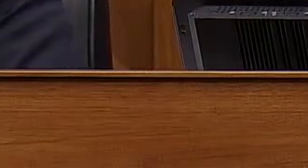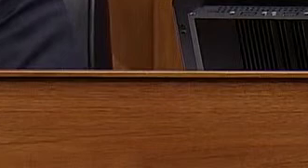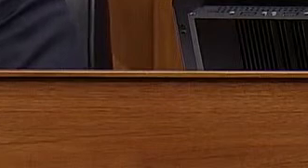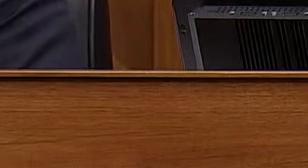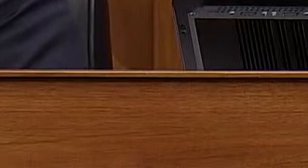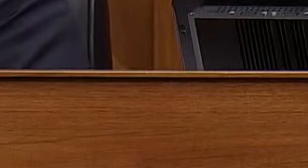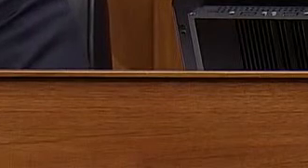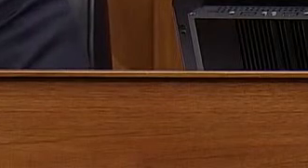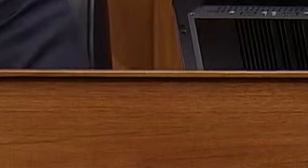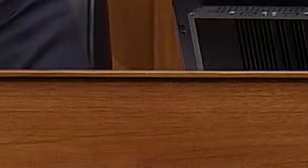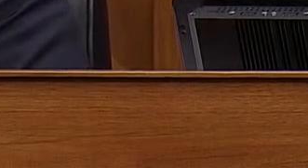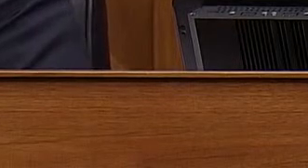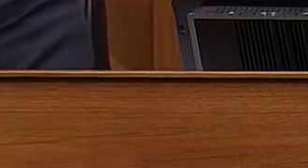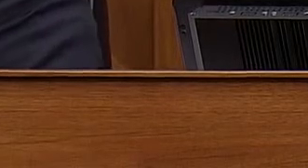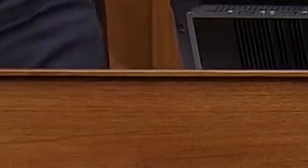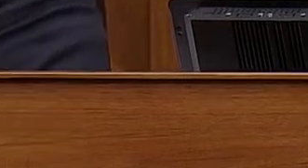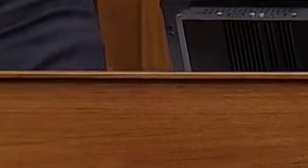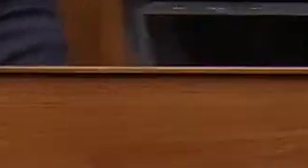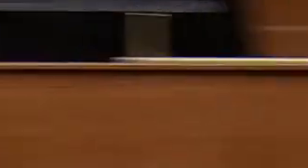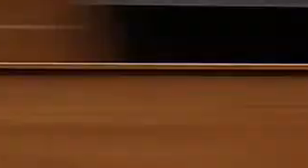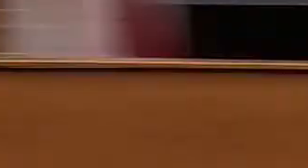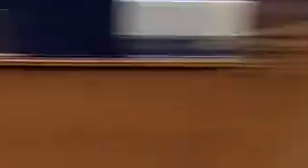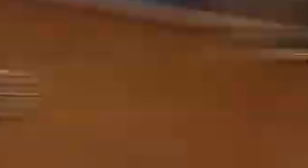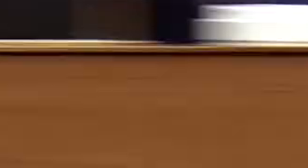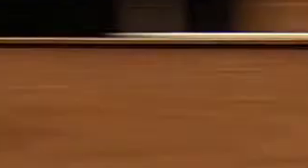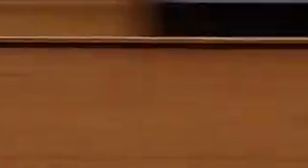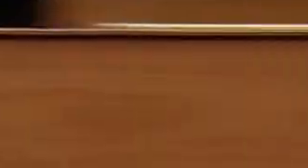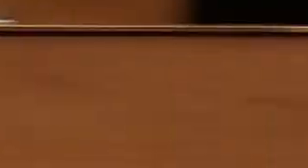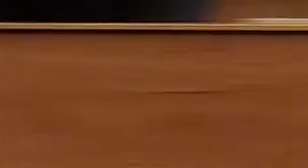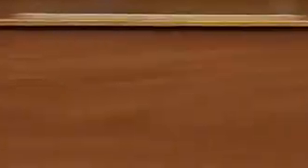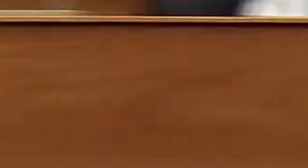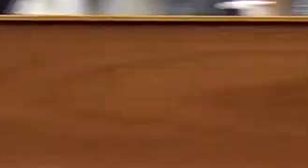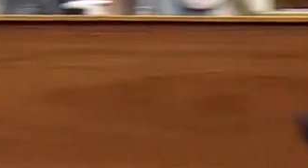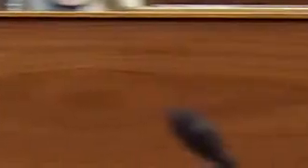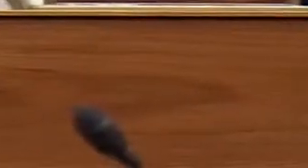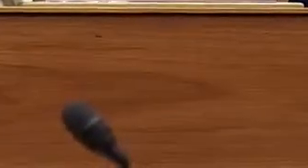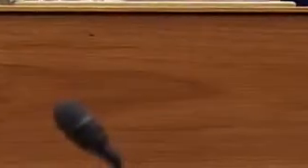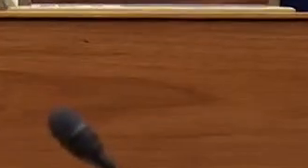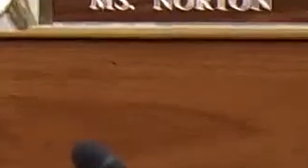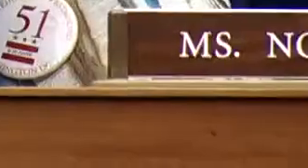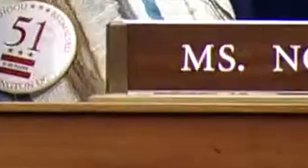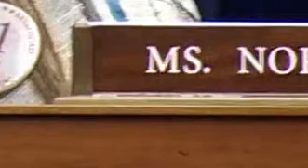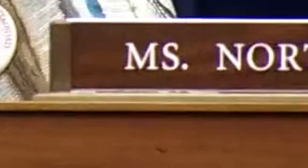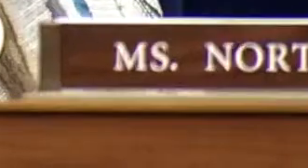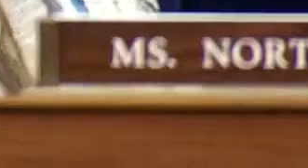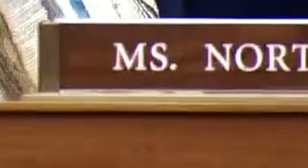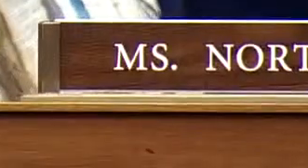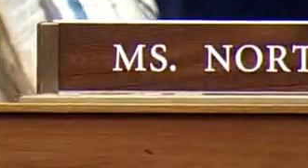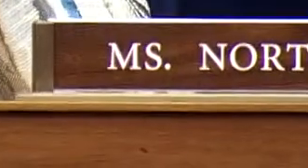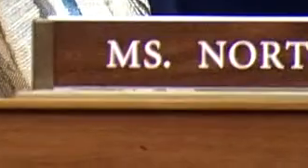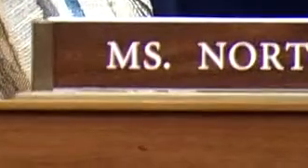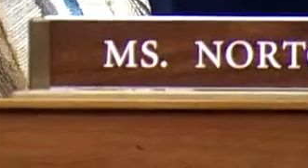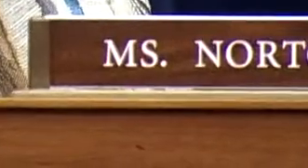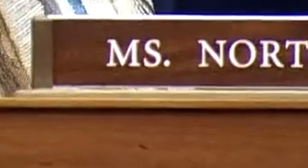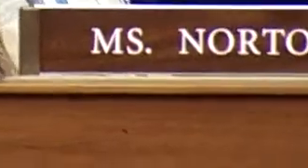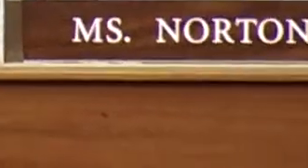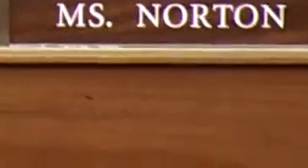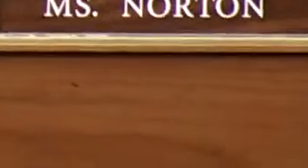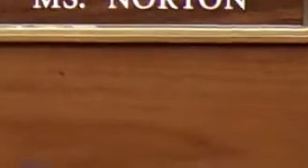that, Madam Chair, I yield back. The gentleman yields back. I now recognize Congresswoman Norton for her opening